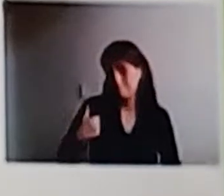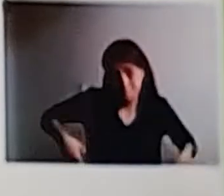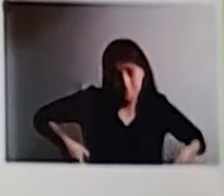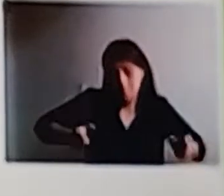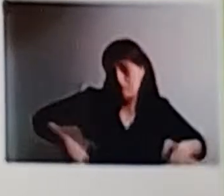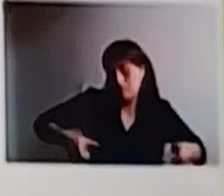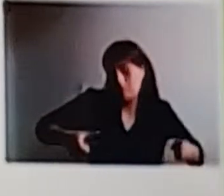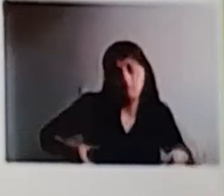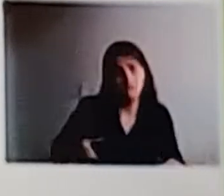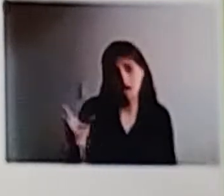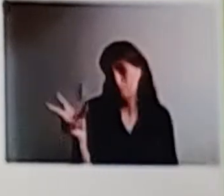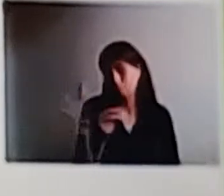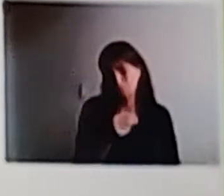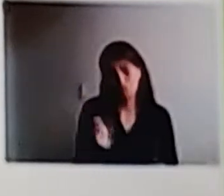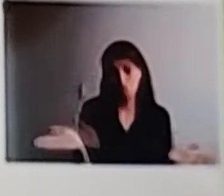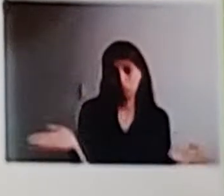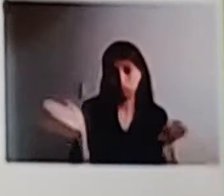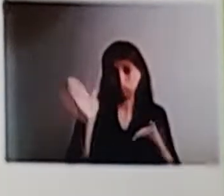please?